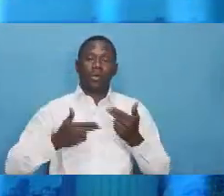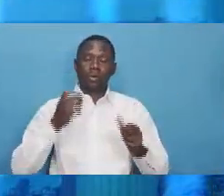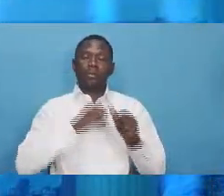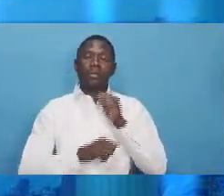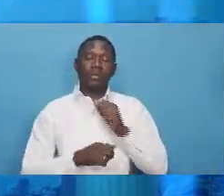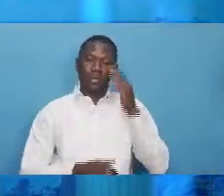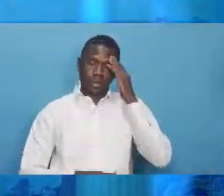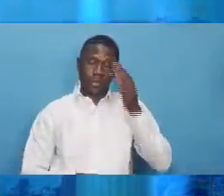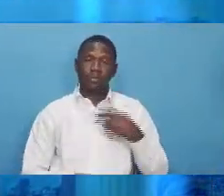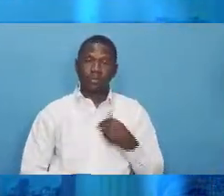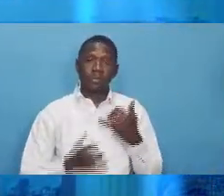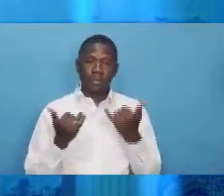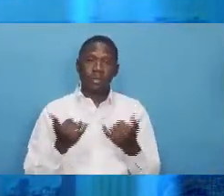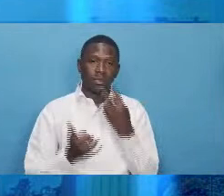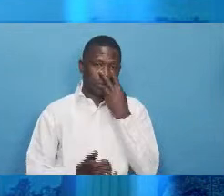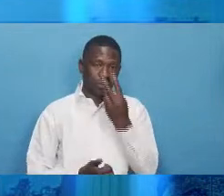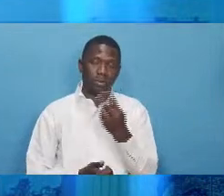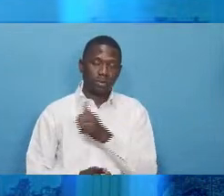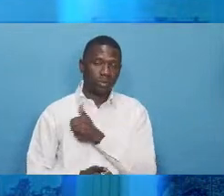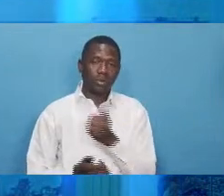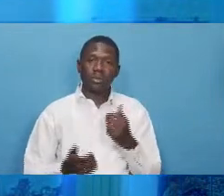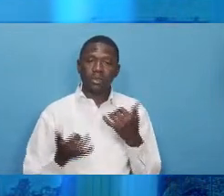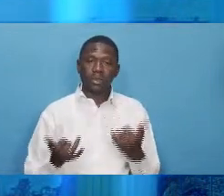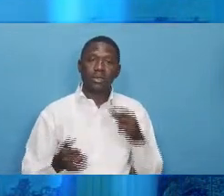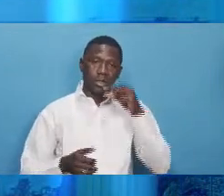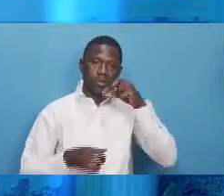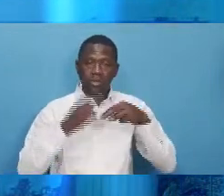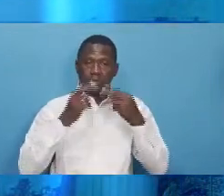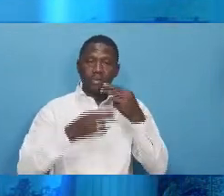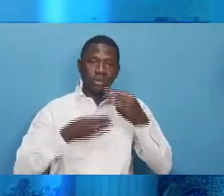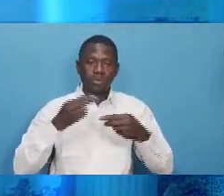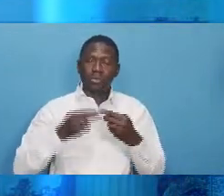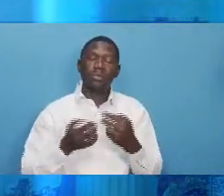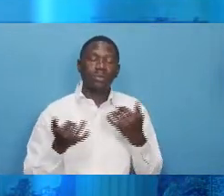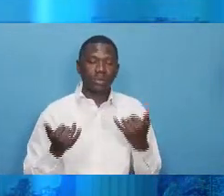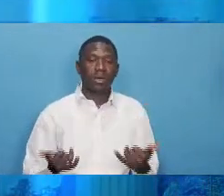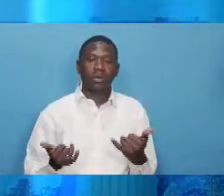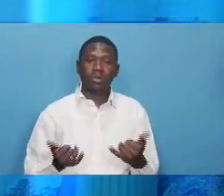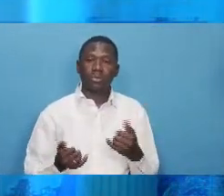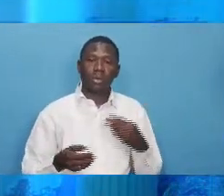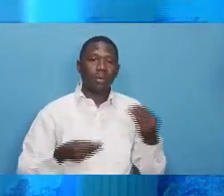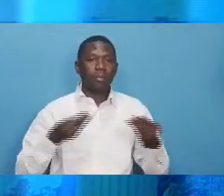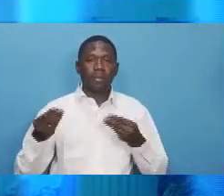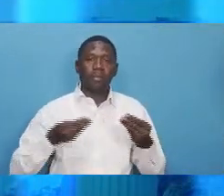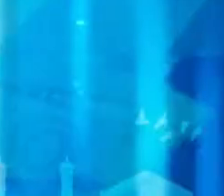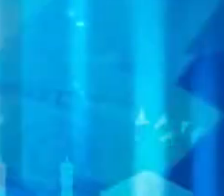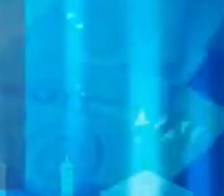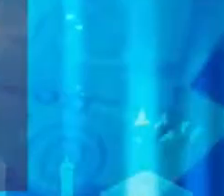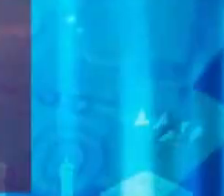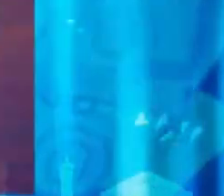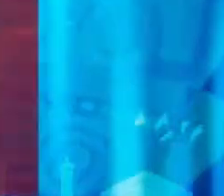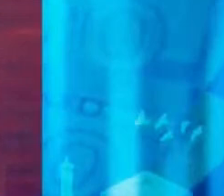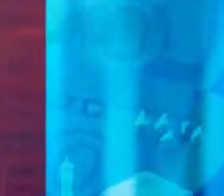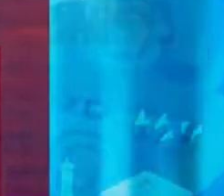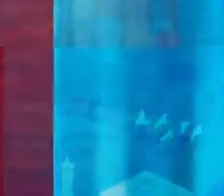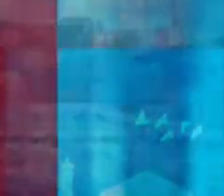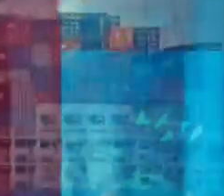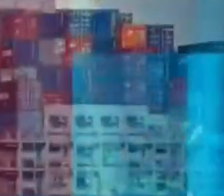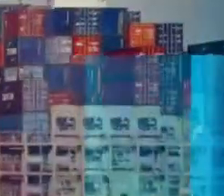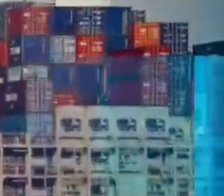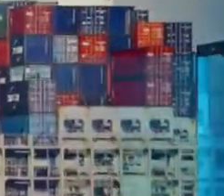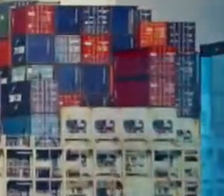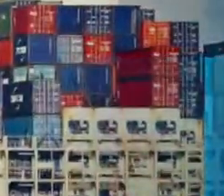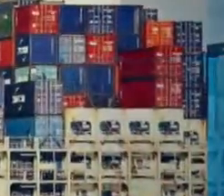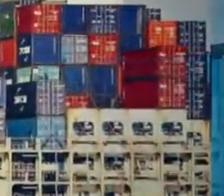Welcome back, and thank you very much if you're just joining us. This is QTV News. And now to some business news.